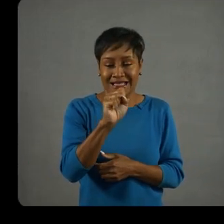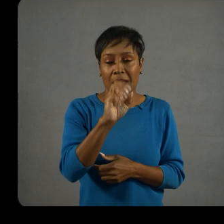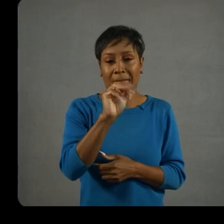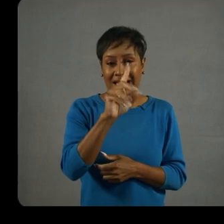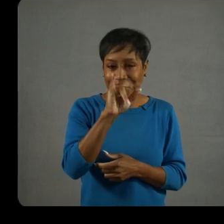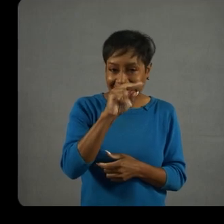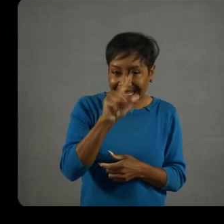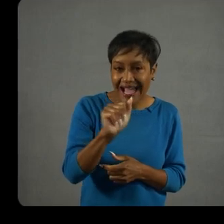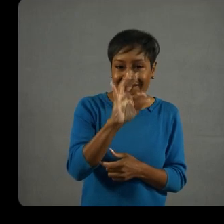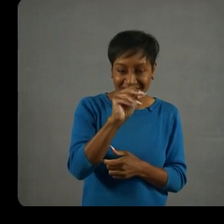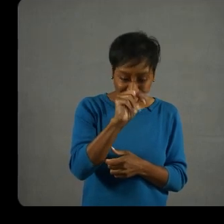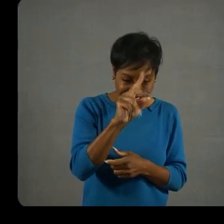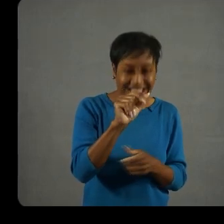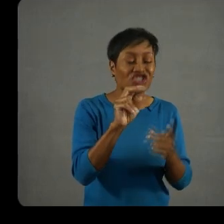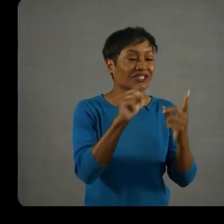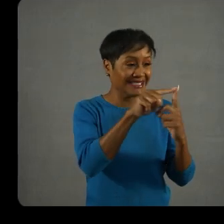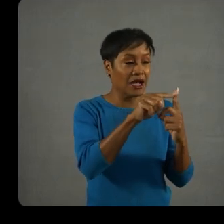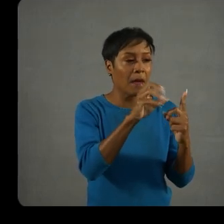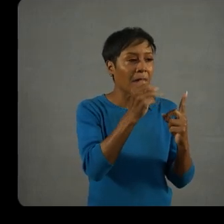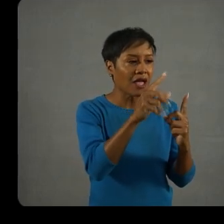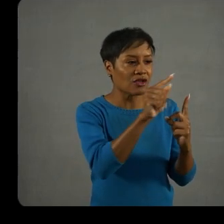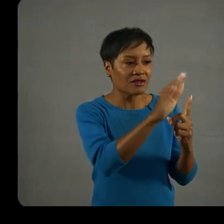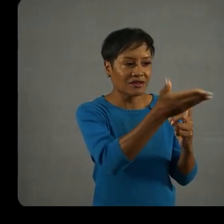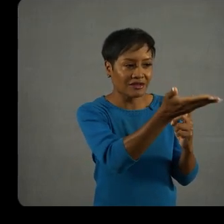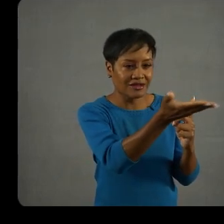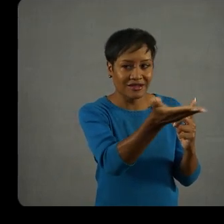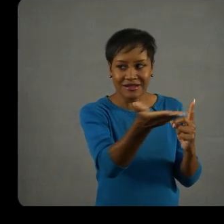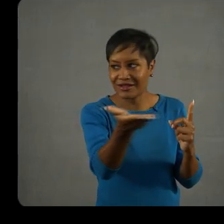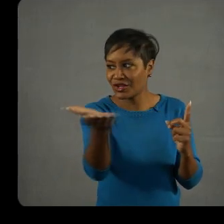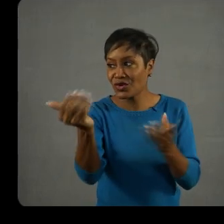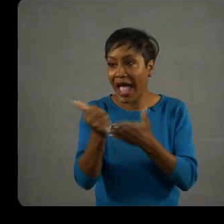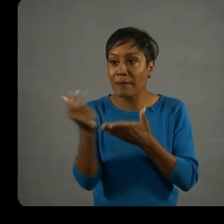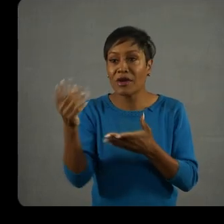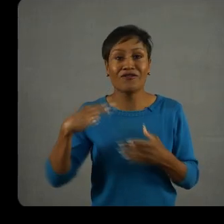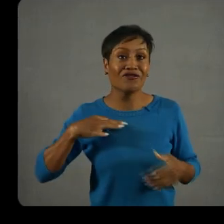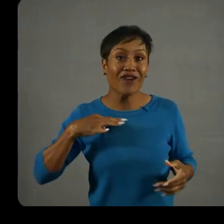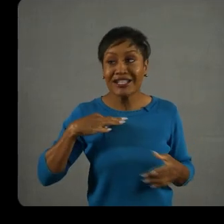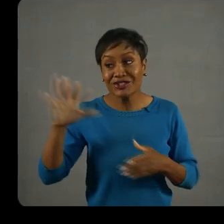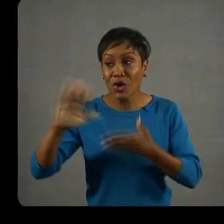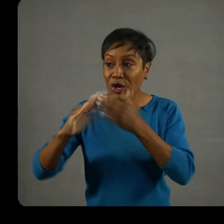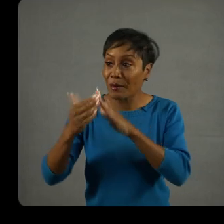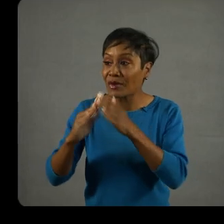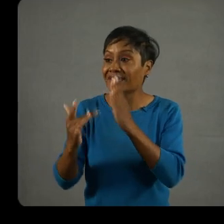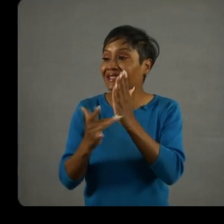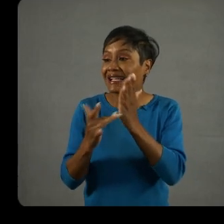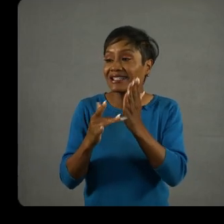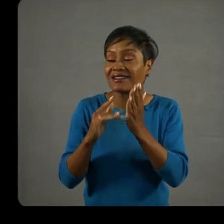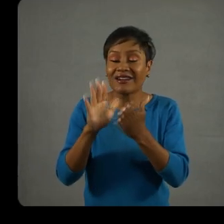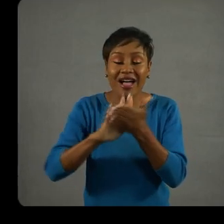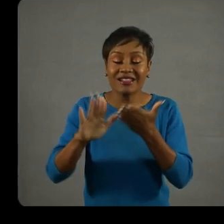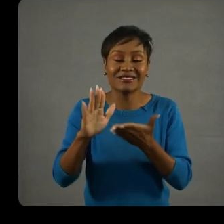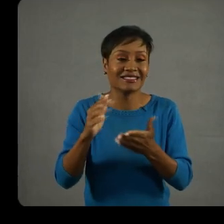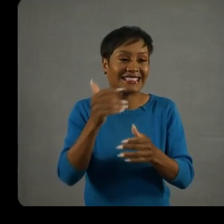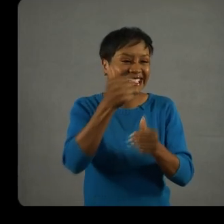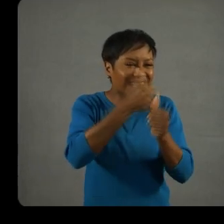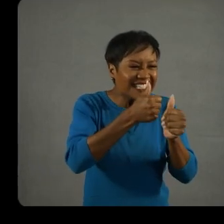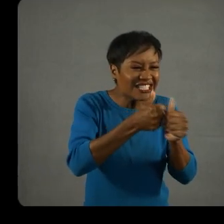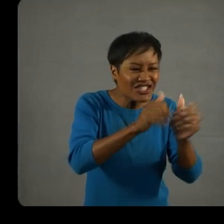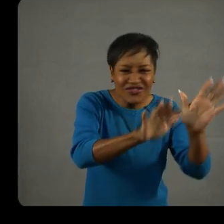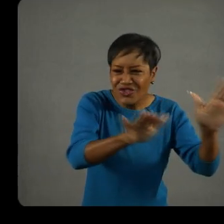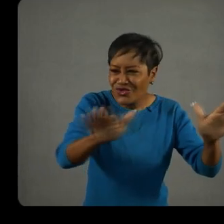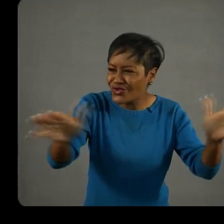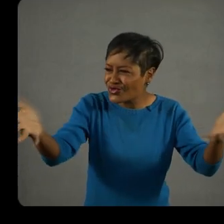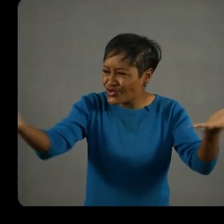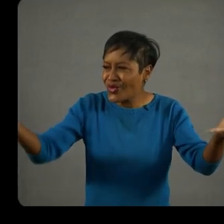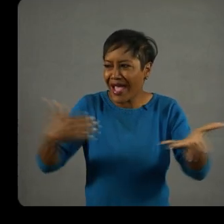a lot of folks here that could help with just, even if you're volunteering at your community technical college, like each and every one of you